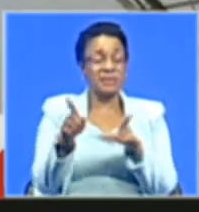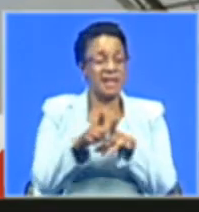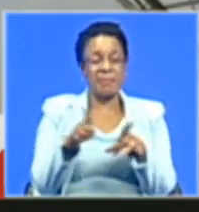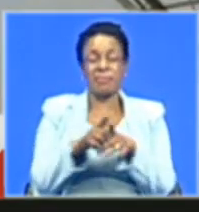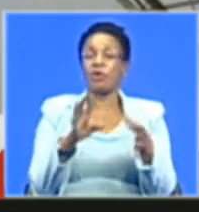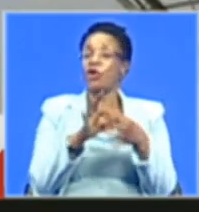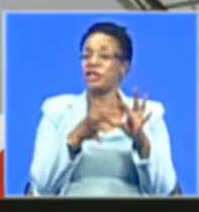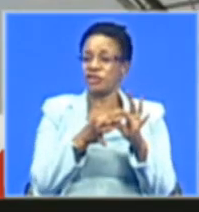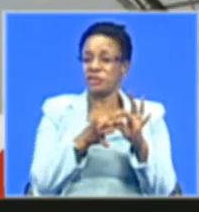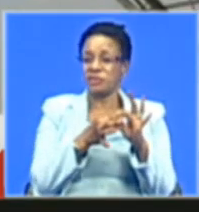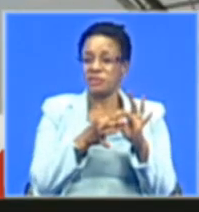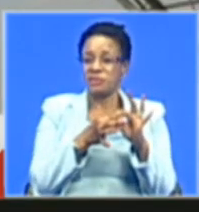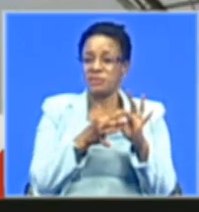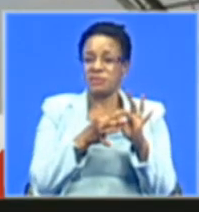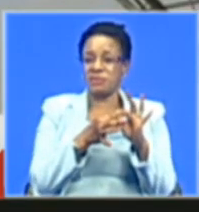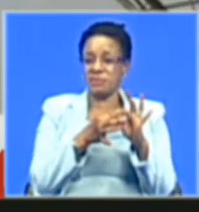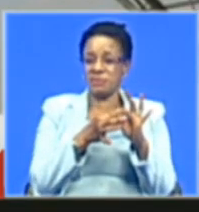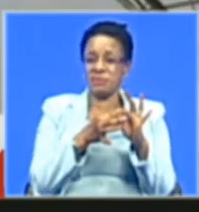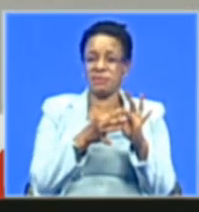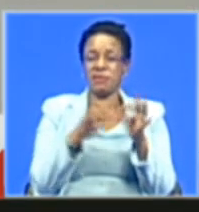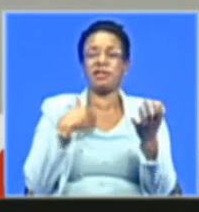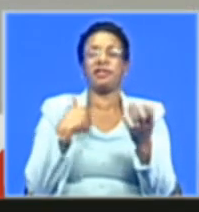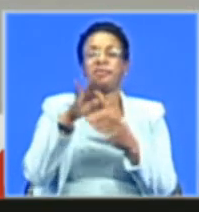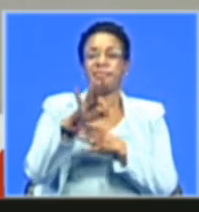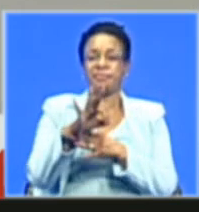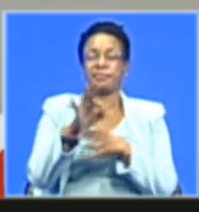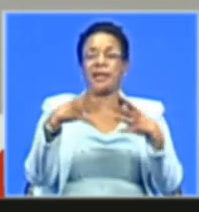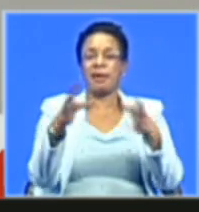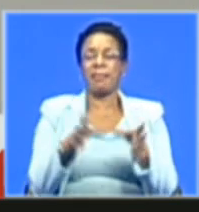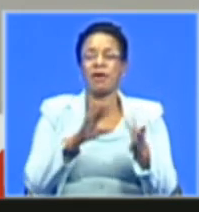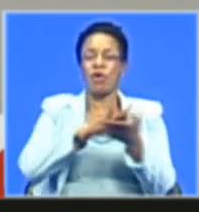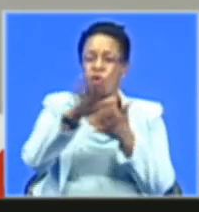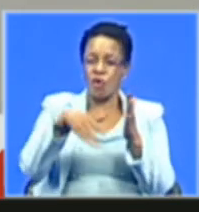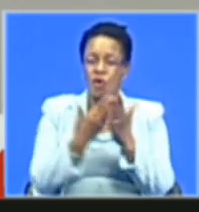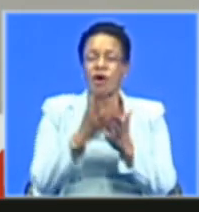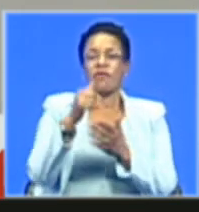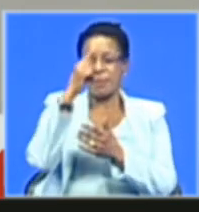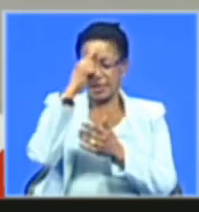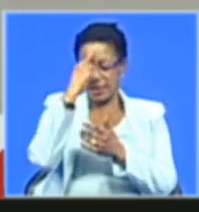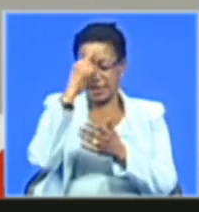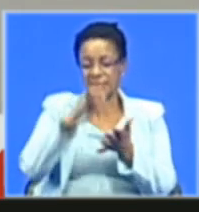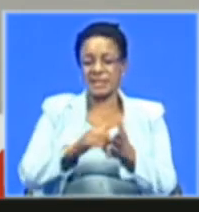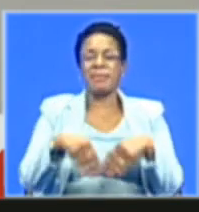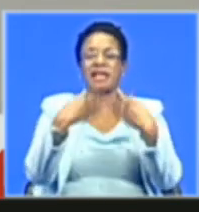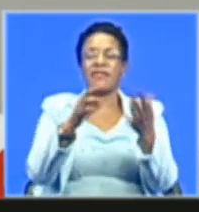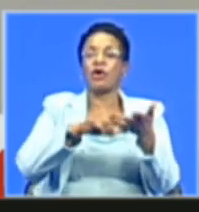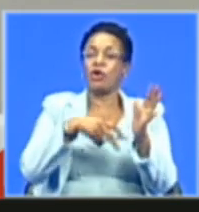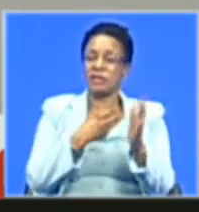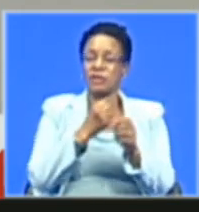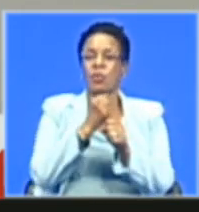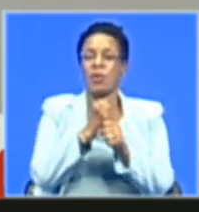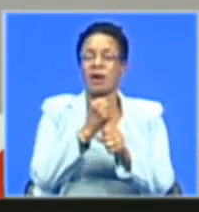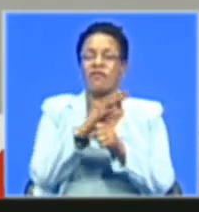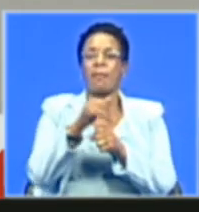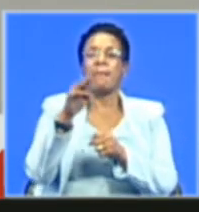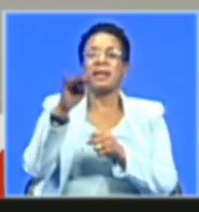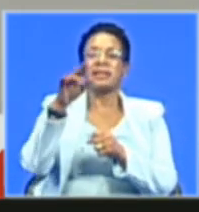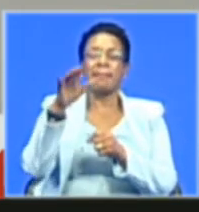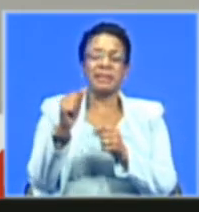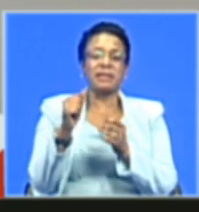connections. There are three companies, all from India, that have been given the main contract works from Marsabit to